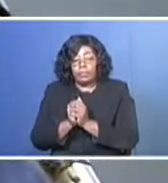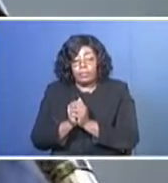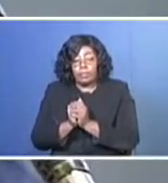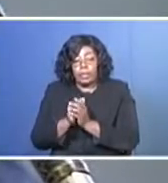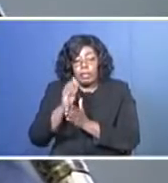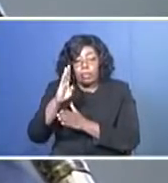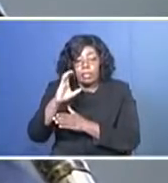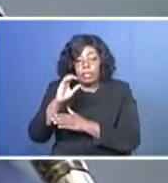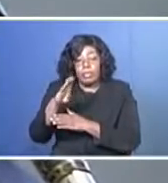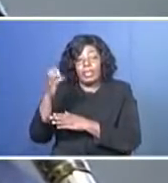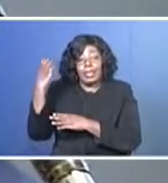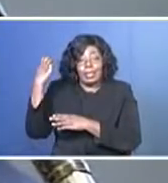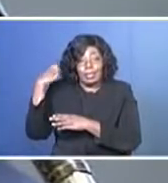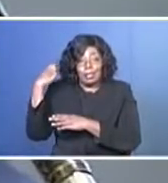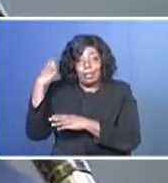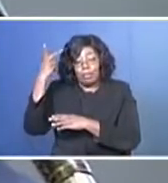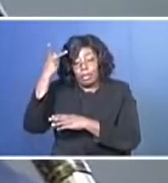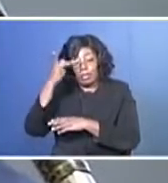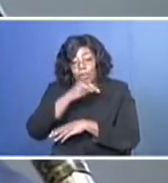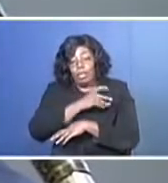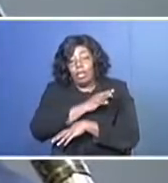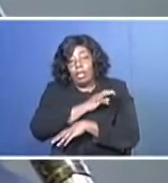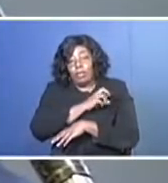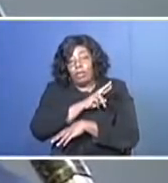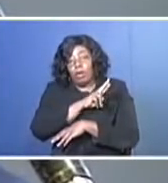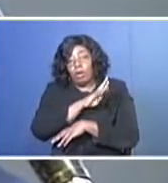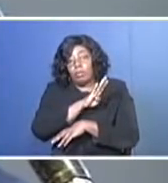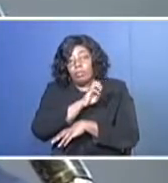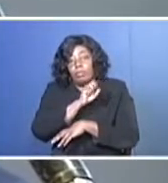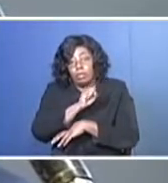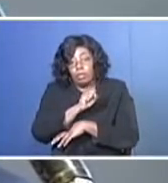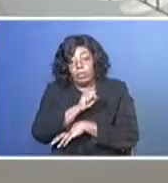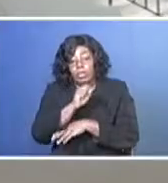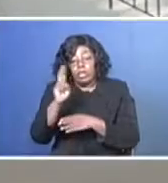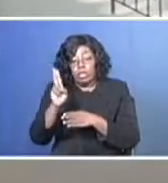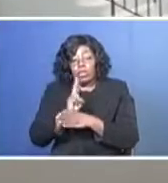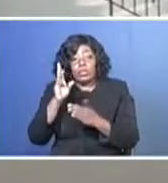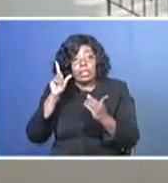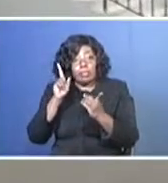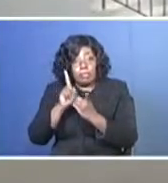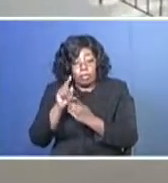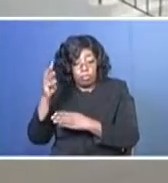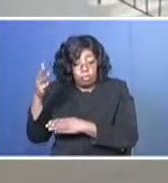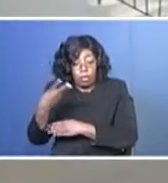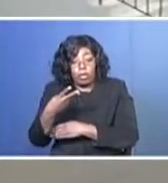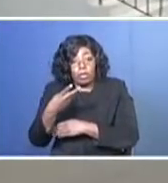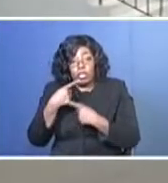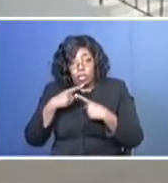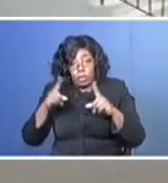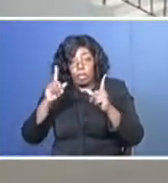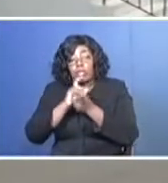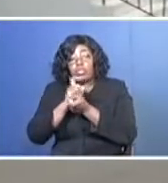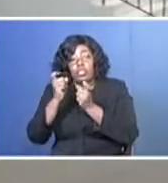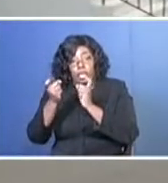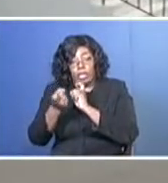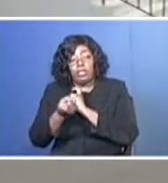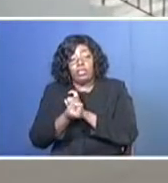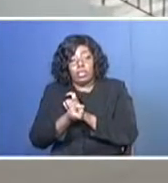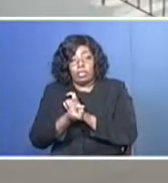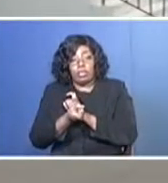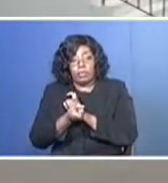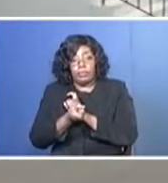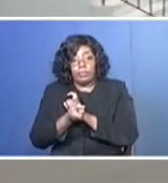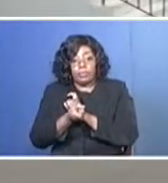Meantime, BCB Executive Chairman Paiswell Forbes also used Thursday's meet and greet to announce changes at the Broadcasting Corporation